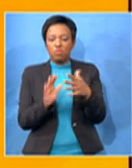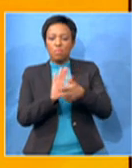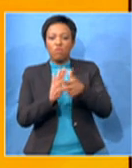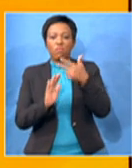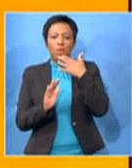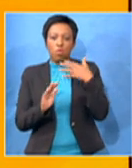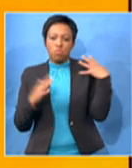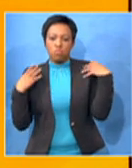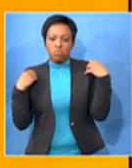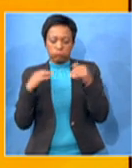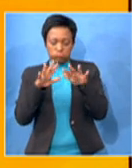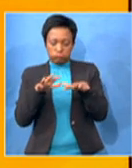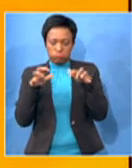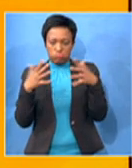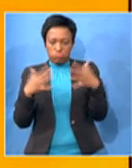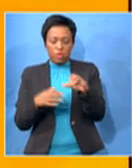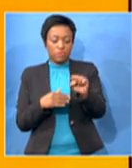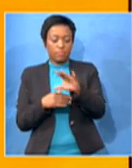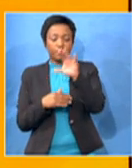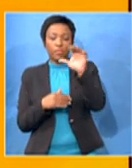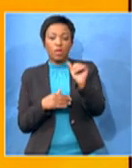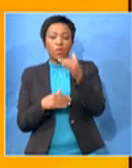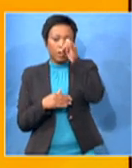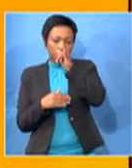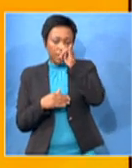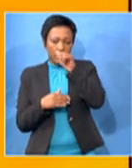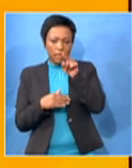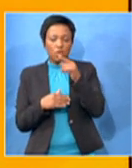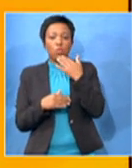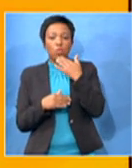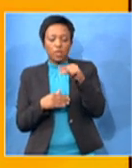improve the response by South Africa's criminal justice system to gender-based violence and femicide.